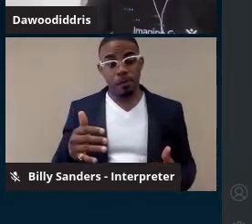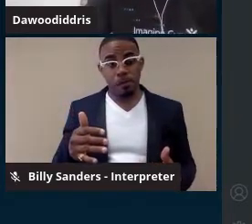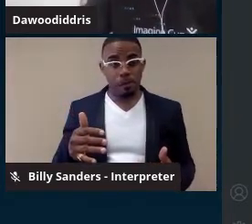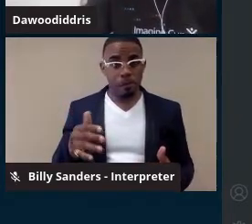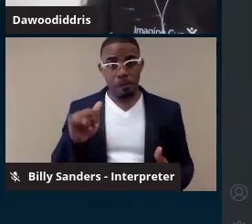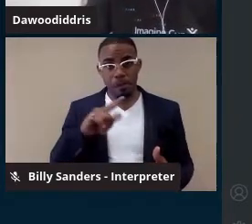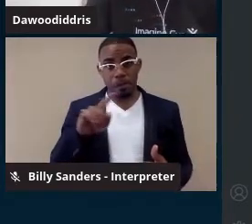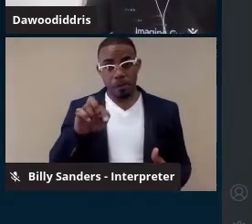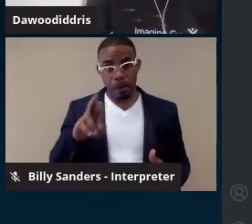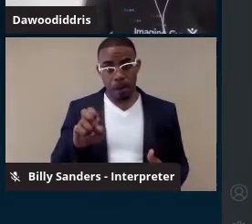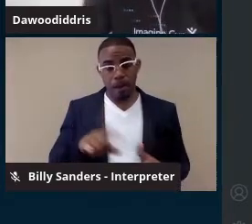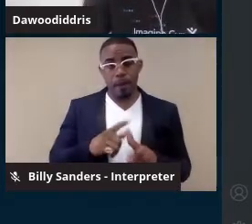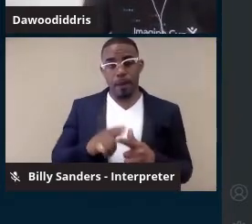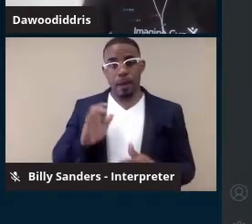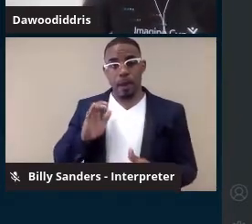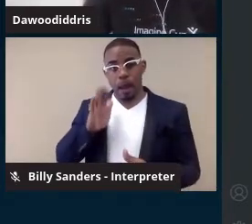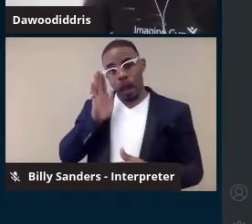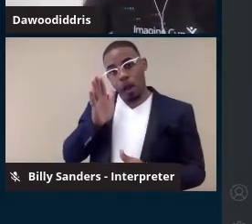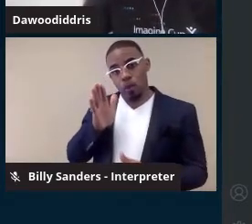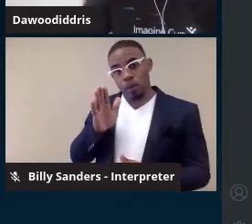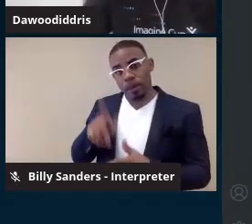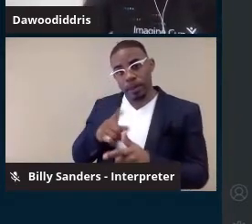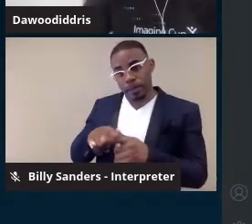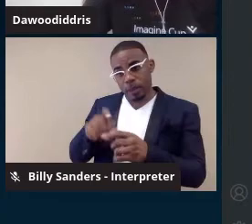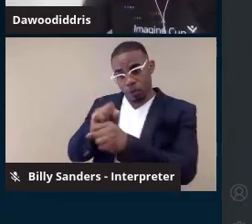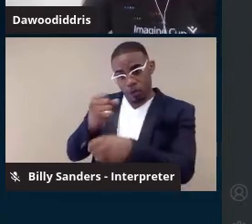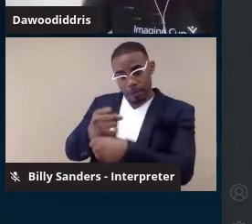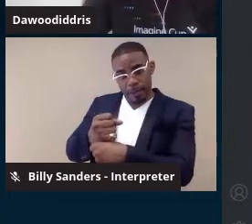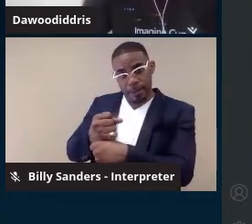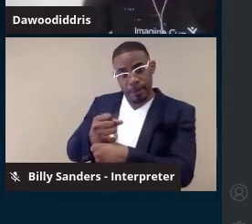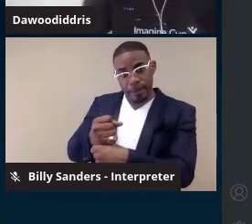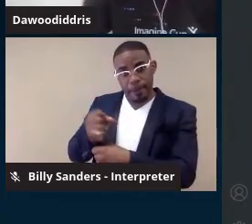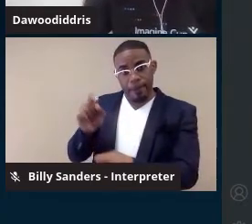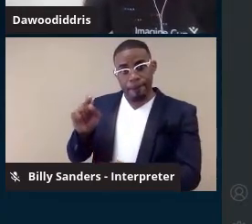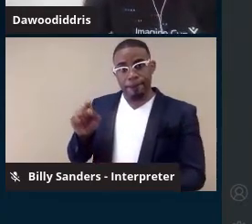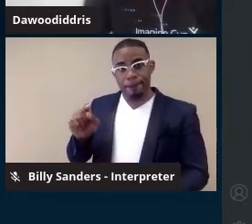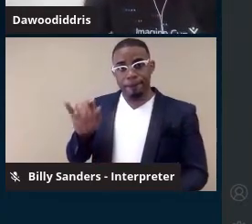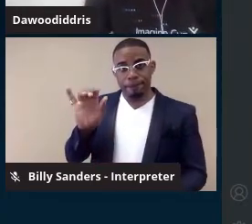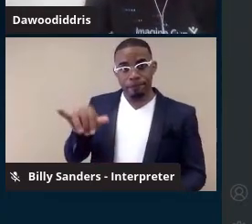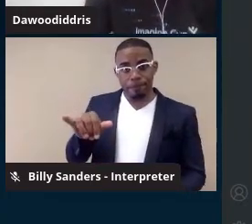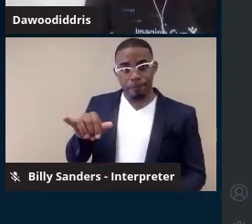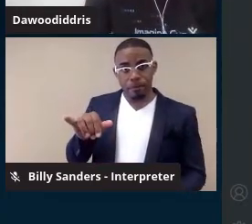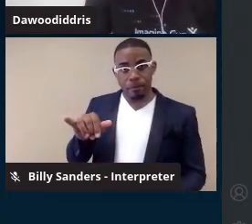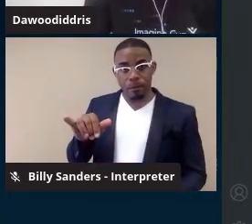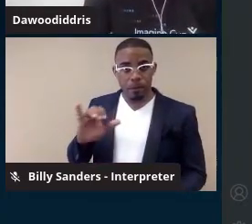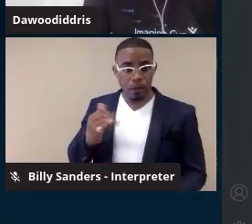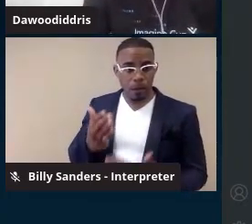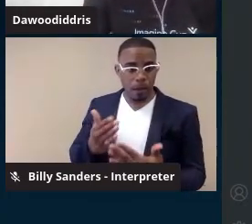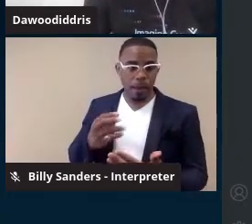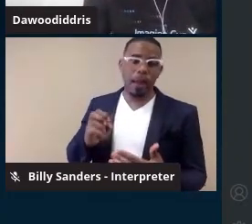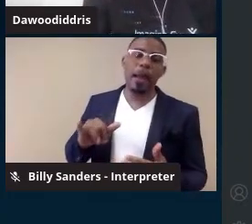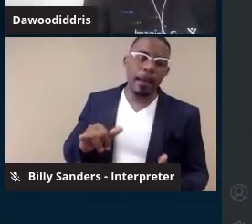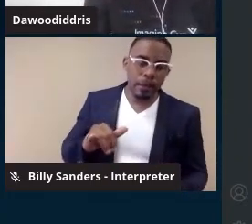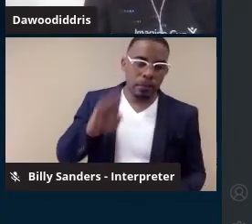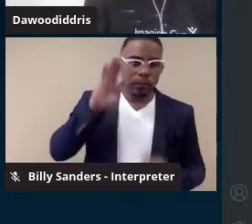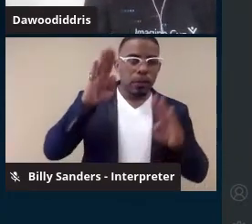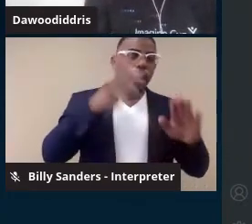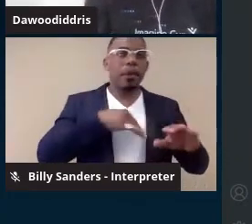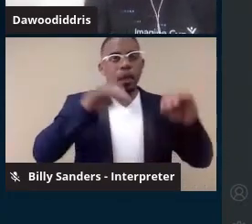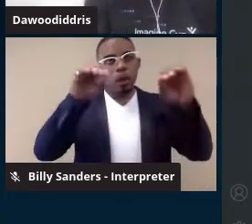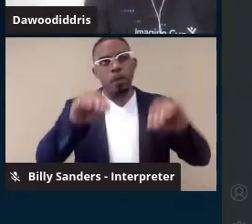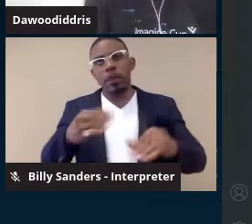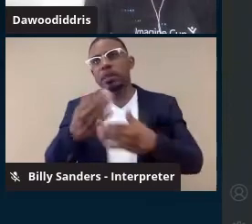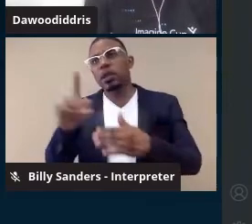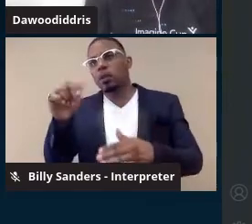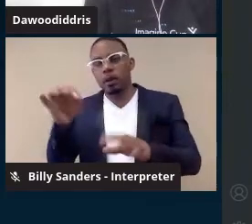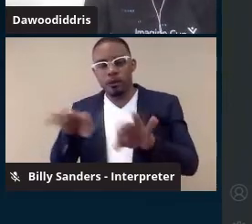partial, and then I would then create that I will tell my app that, hey, please pull in someone